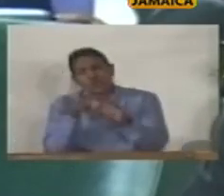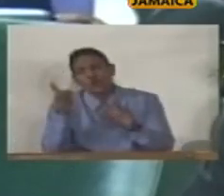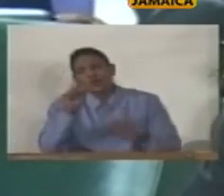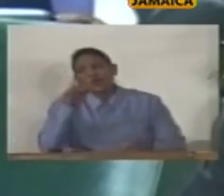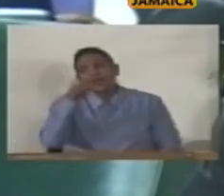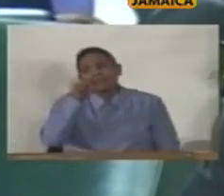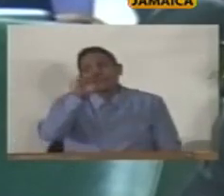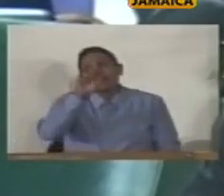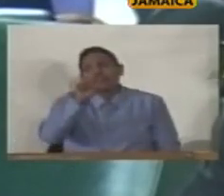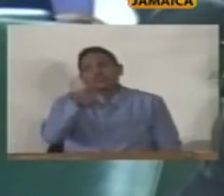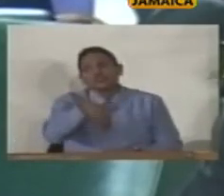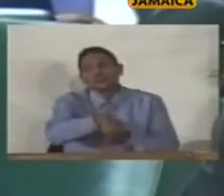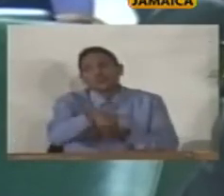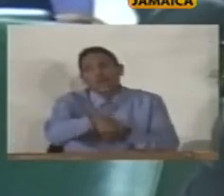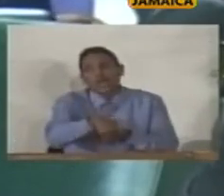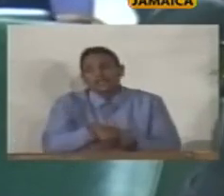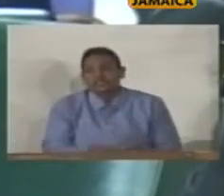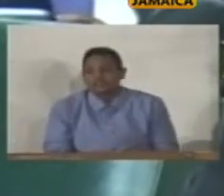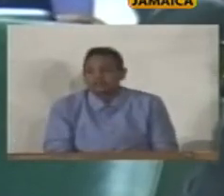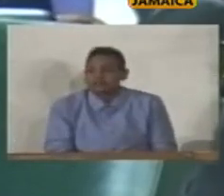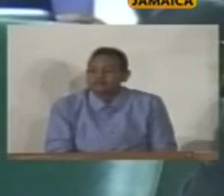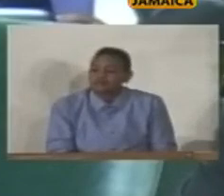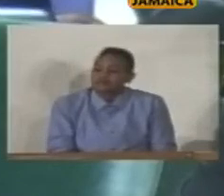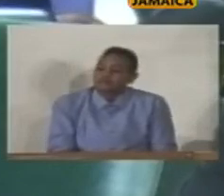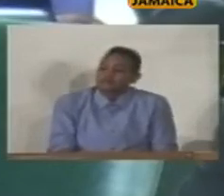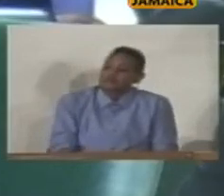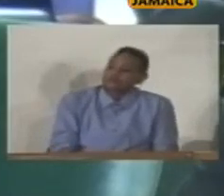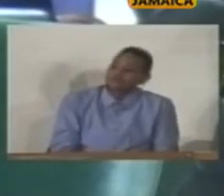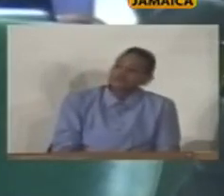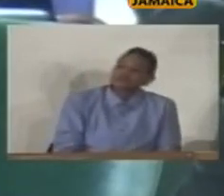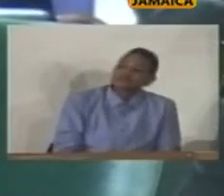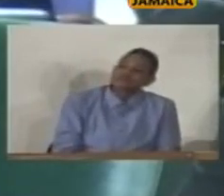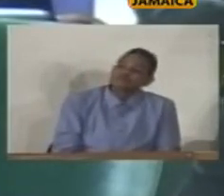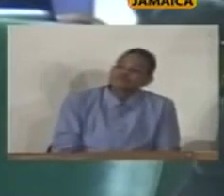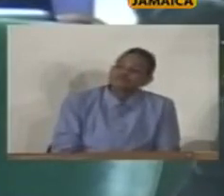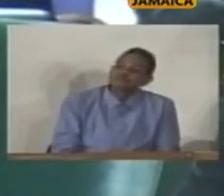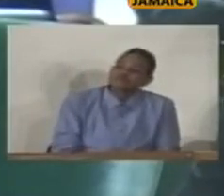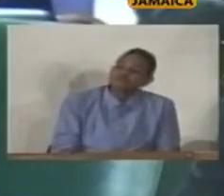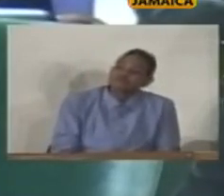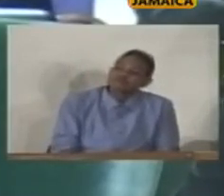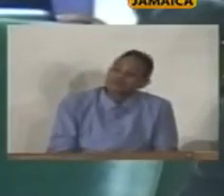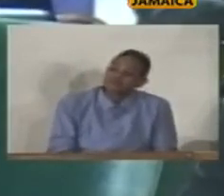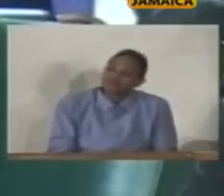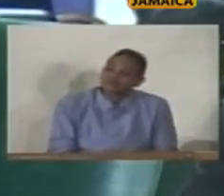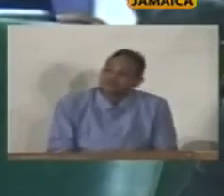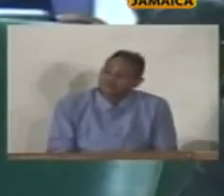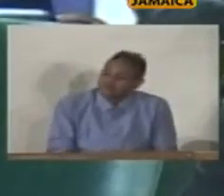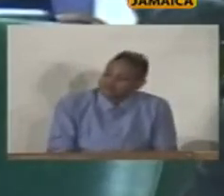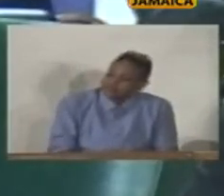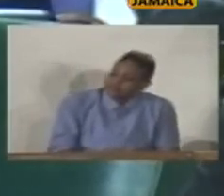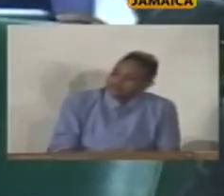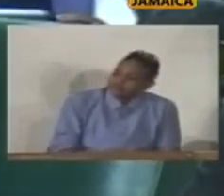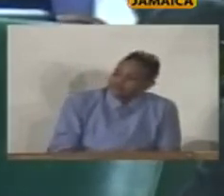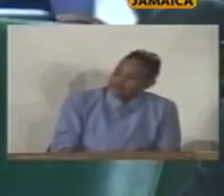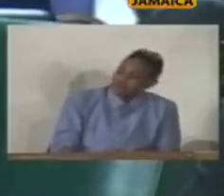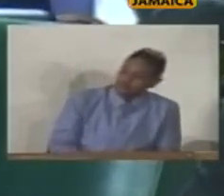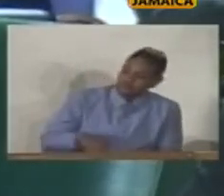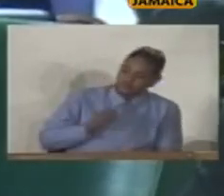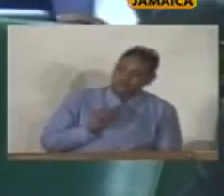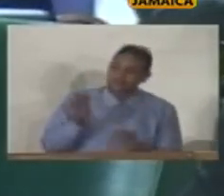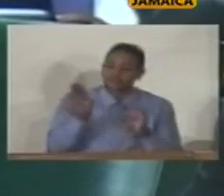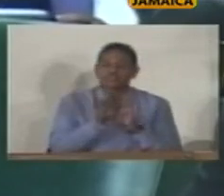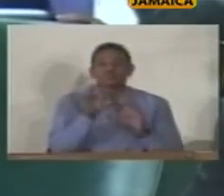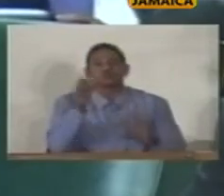Pegasus tonight. As I close, I want to indicate that